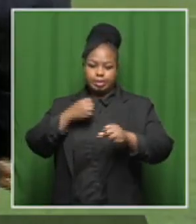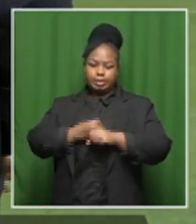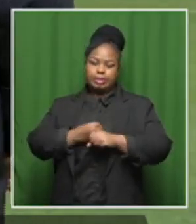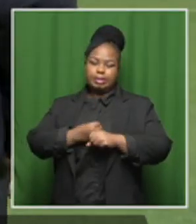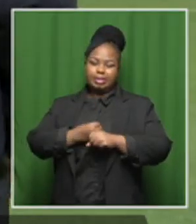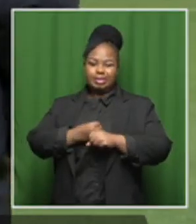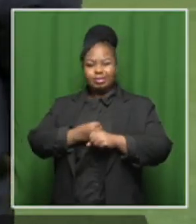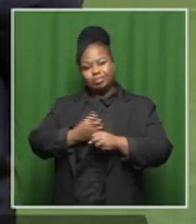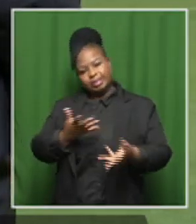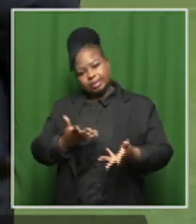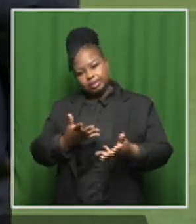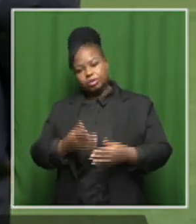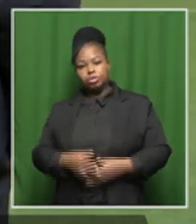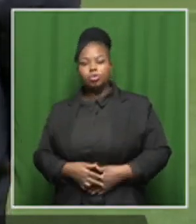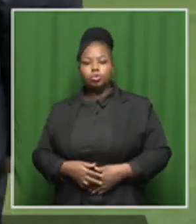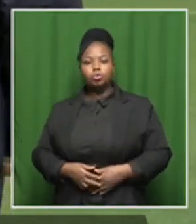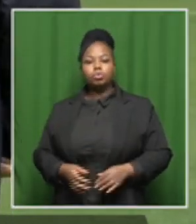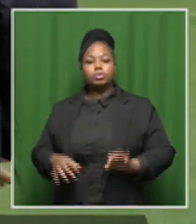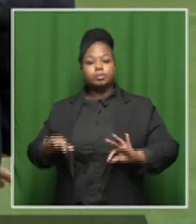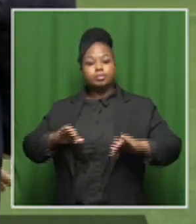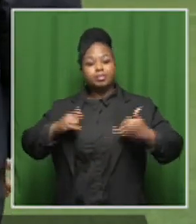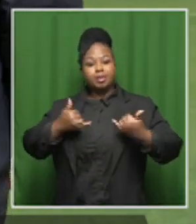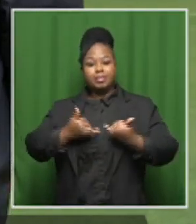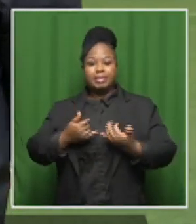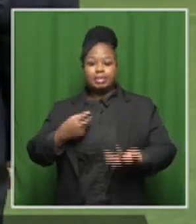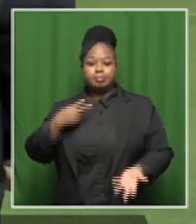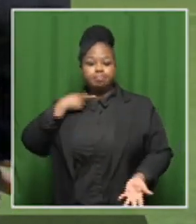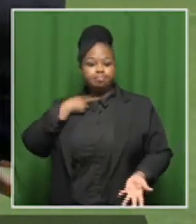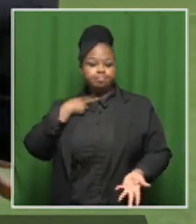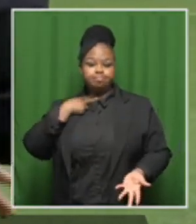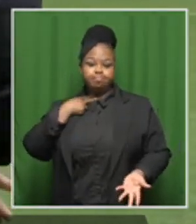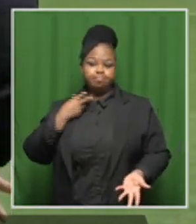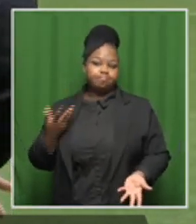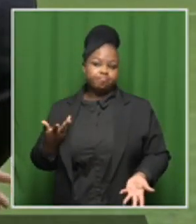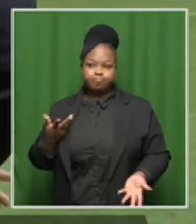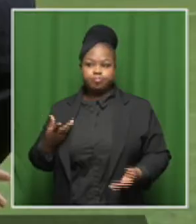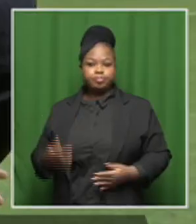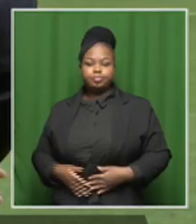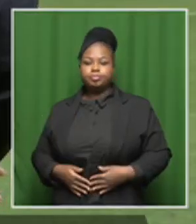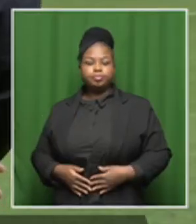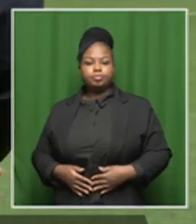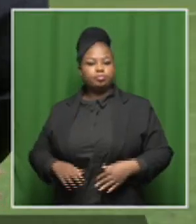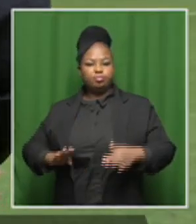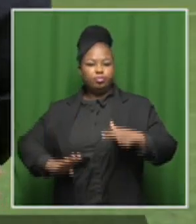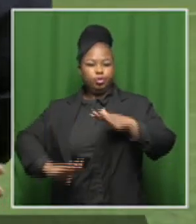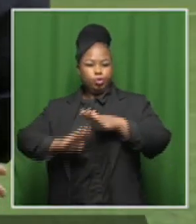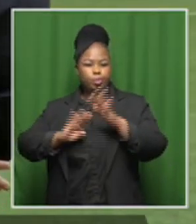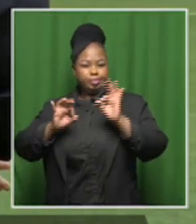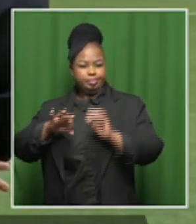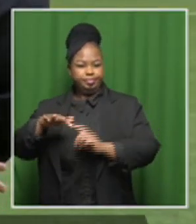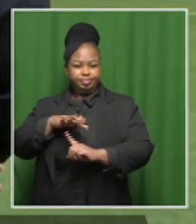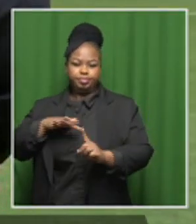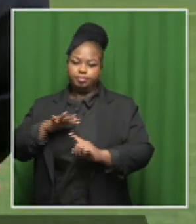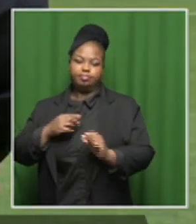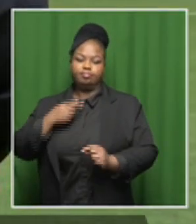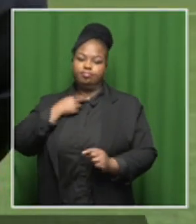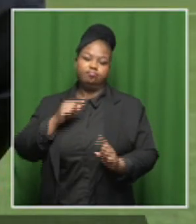Turf, our pitch maintenance company, they struggled to get the pitch up into tip-top condition again, and we